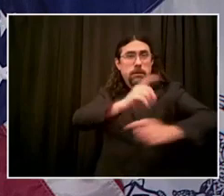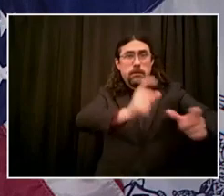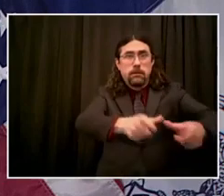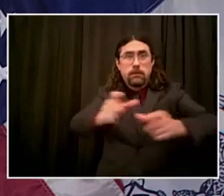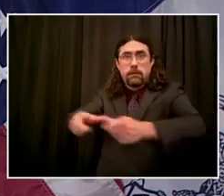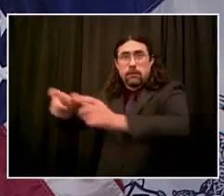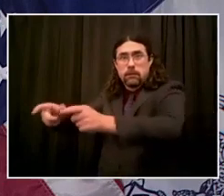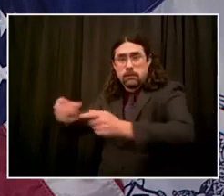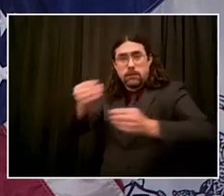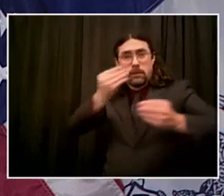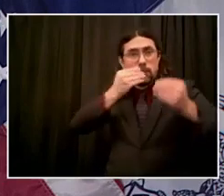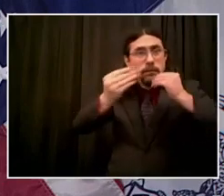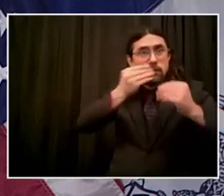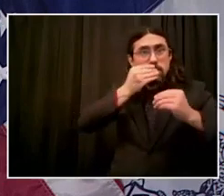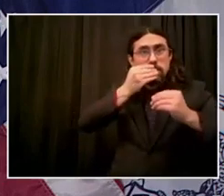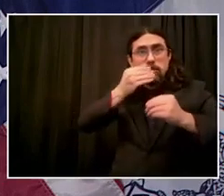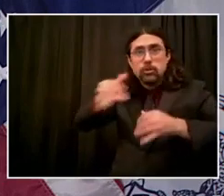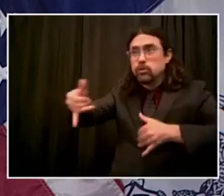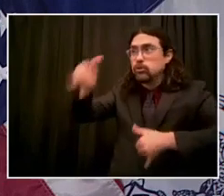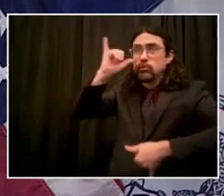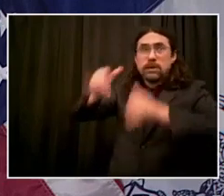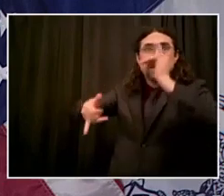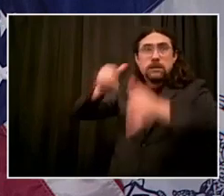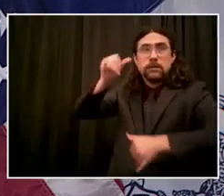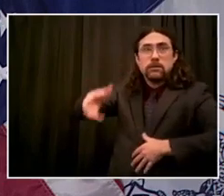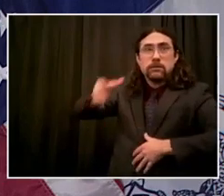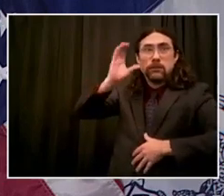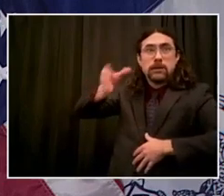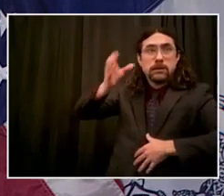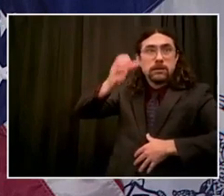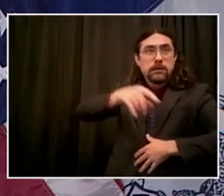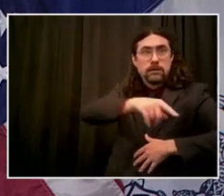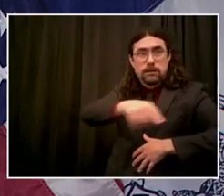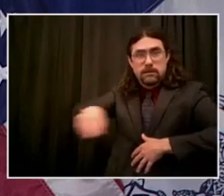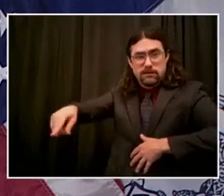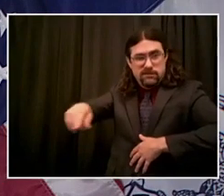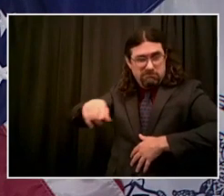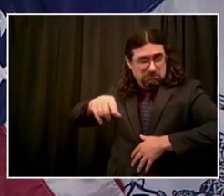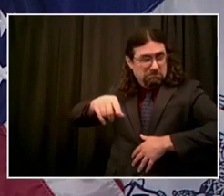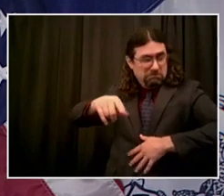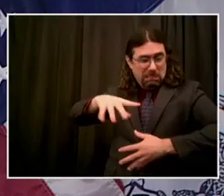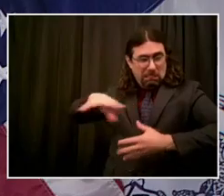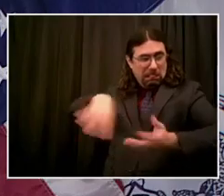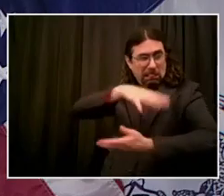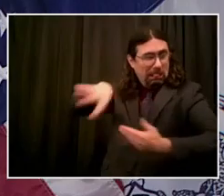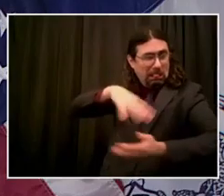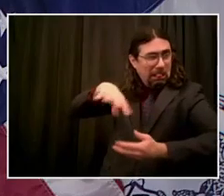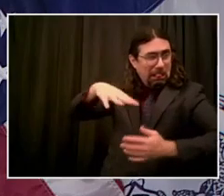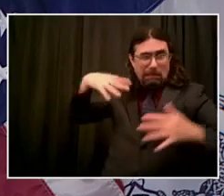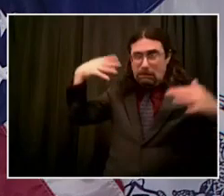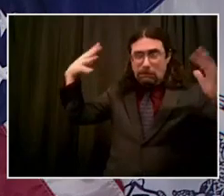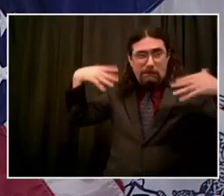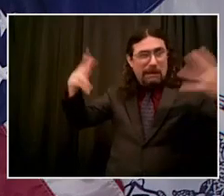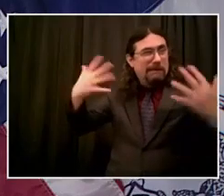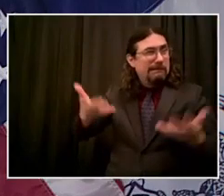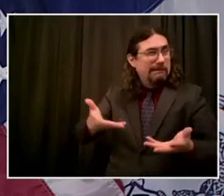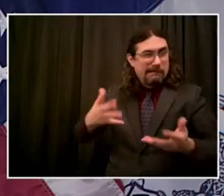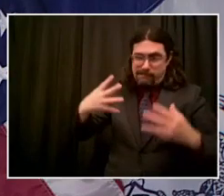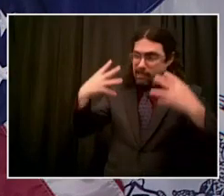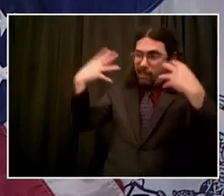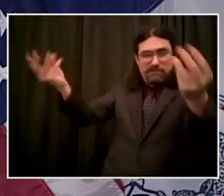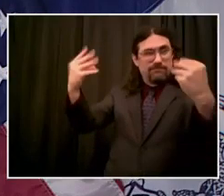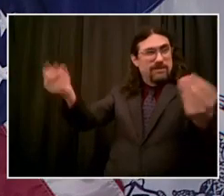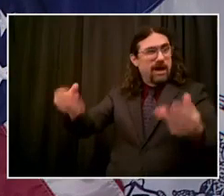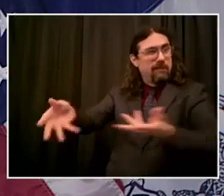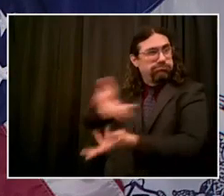everyday New Yorkers and everyday humans. Of course, if people are under the influence, they're going to think differently. And, you know, look, I'm the guy who